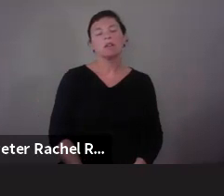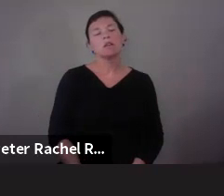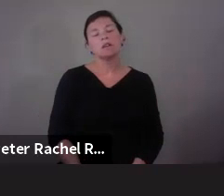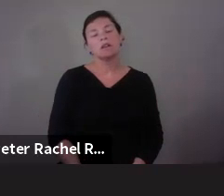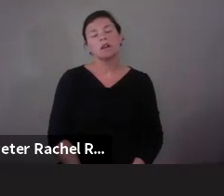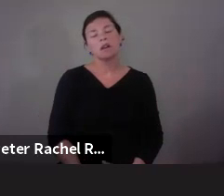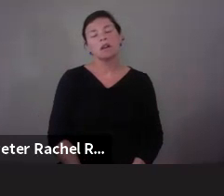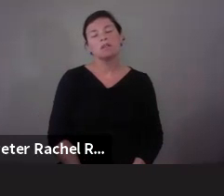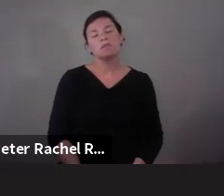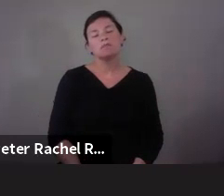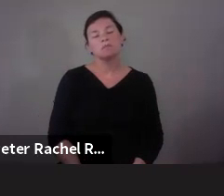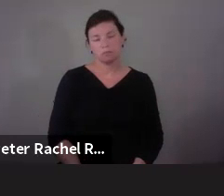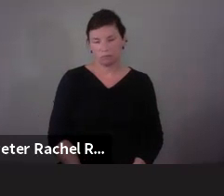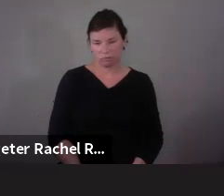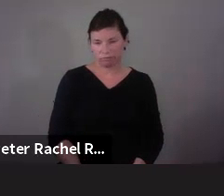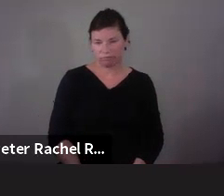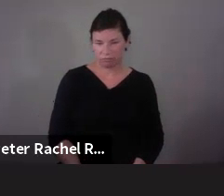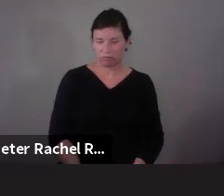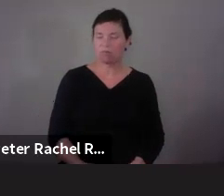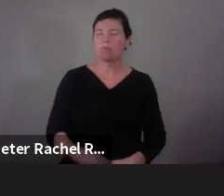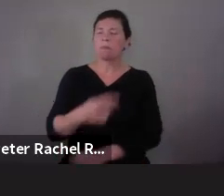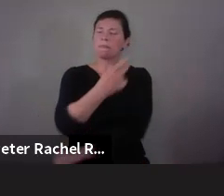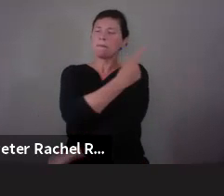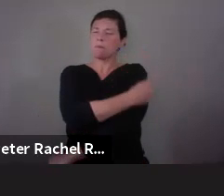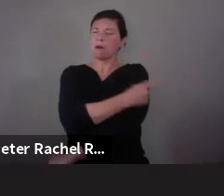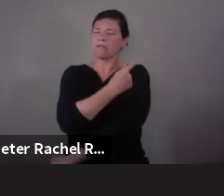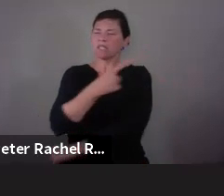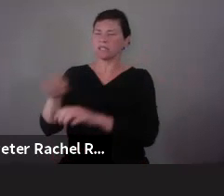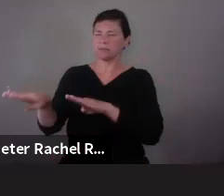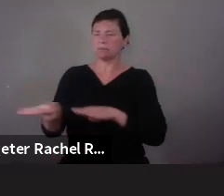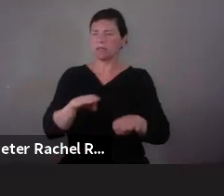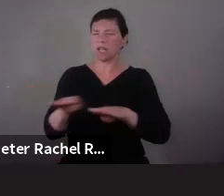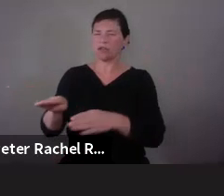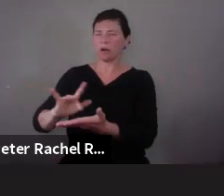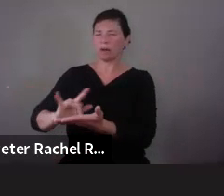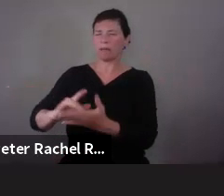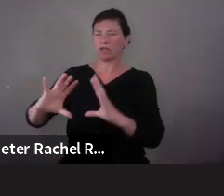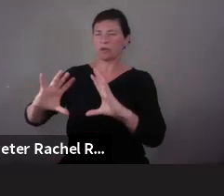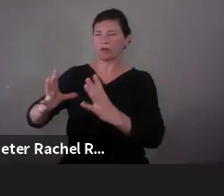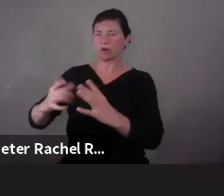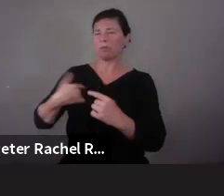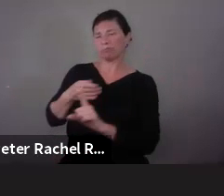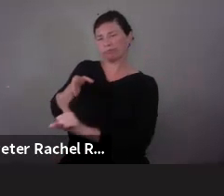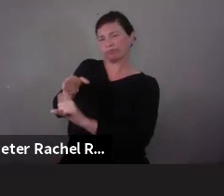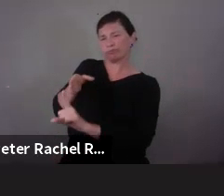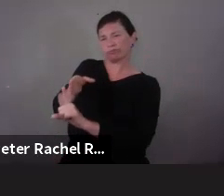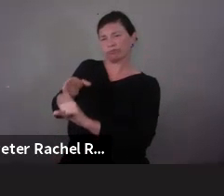It's a Providence Behavioral Medicine group. That's where I've been going for 20 years.